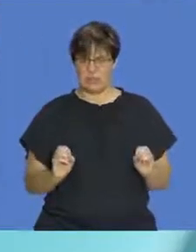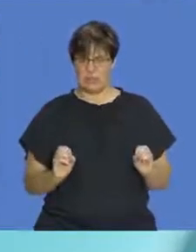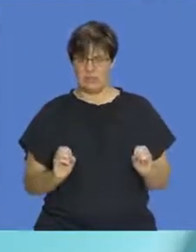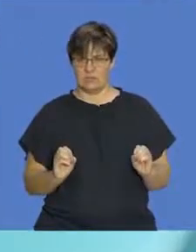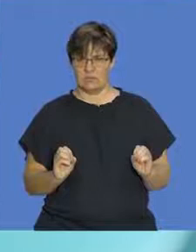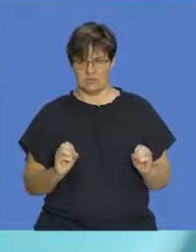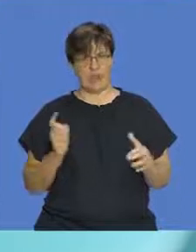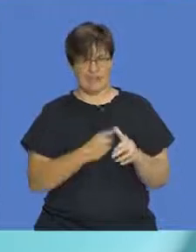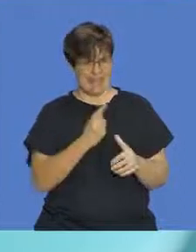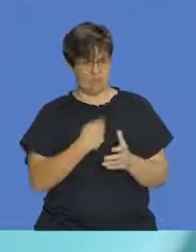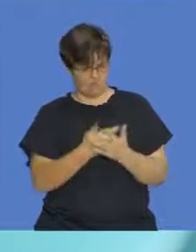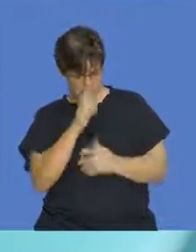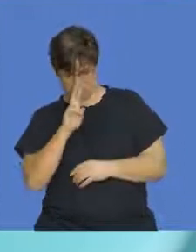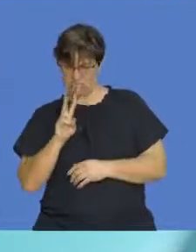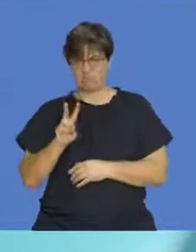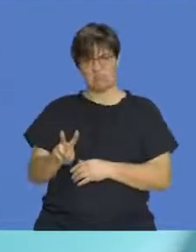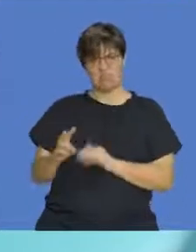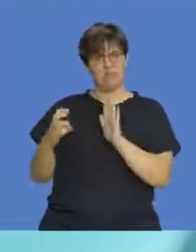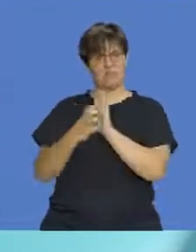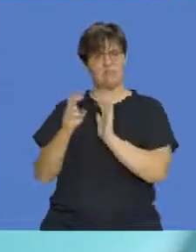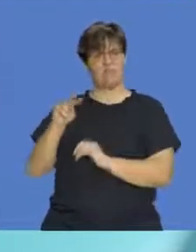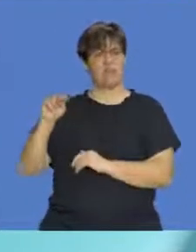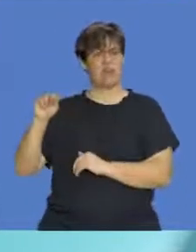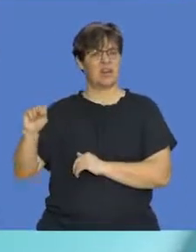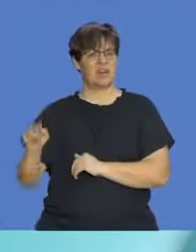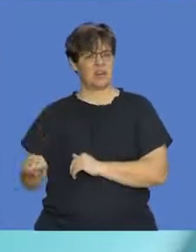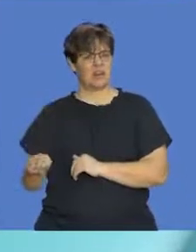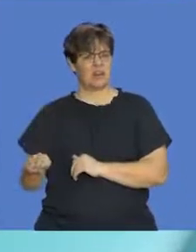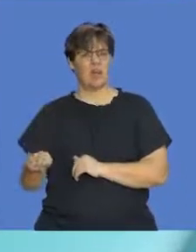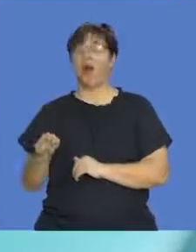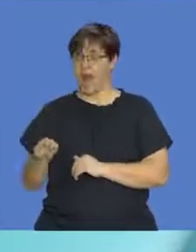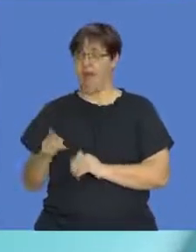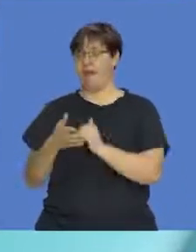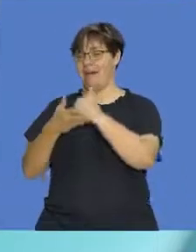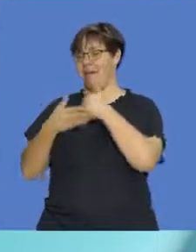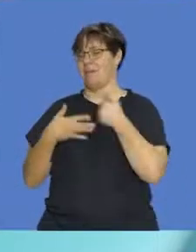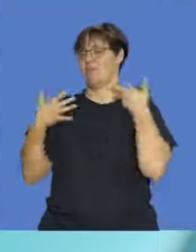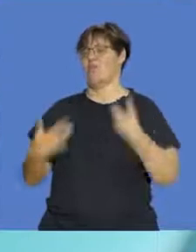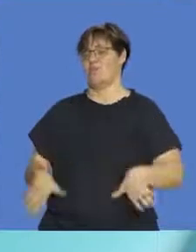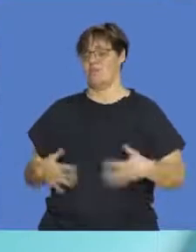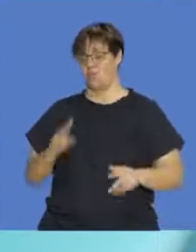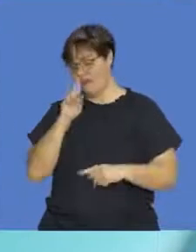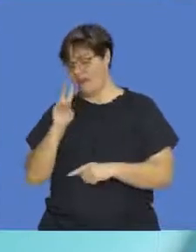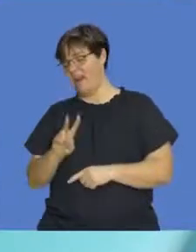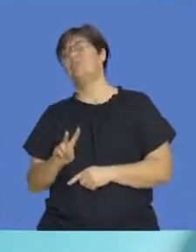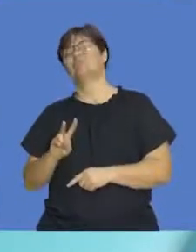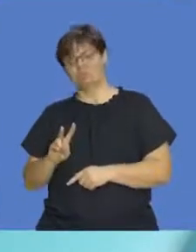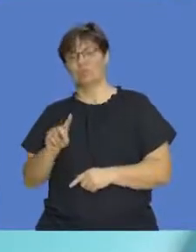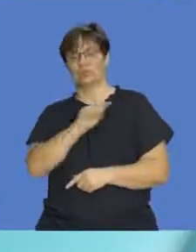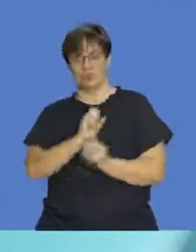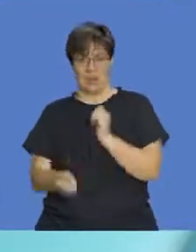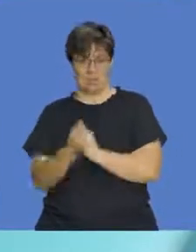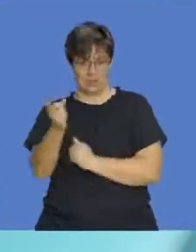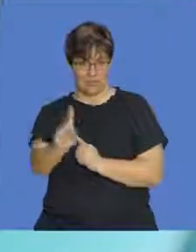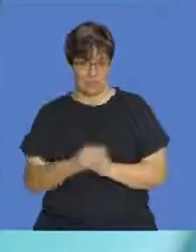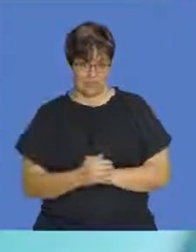can count it. If we look at the Venn diagram is very useful for us to see exactly what's happening.